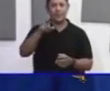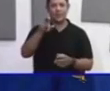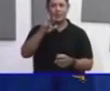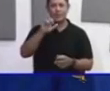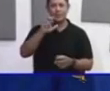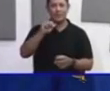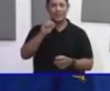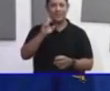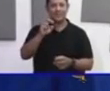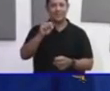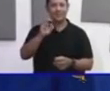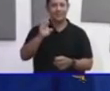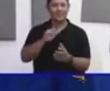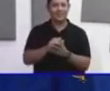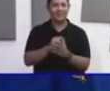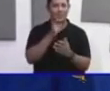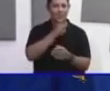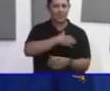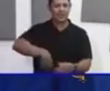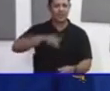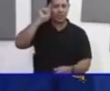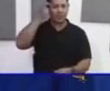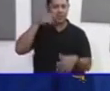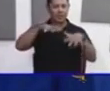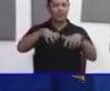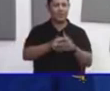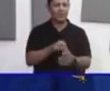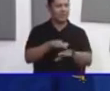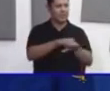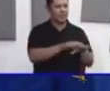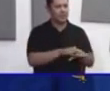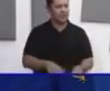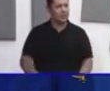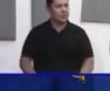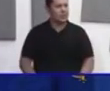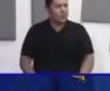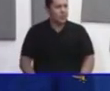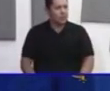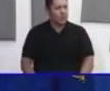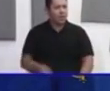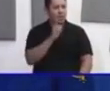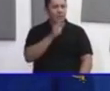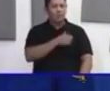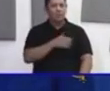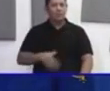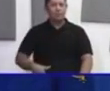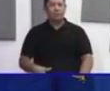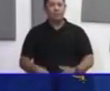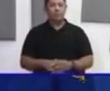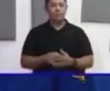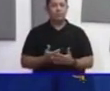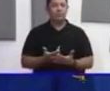the government section, no, in the assembly. So him is as president was supporting the project also.